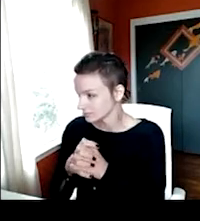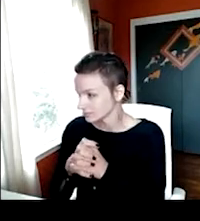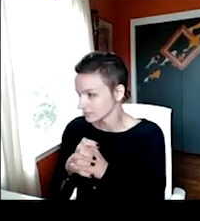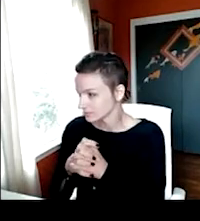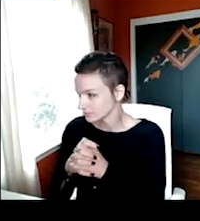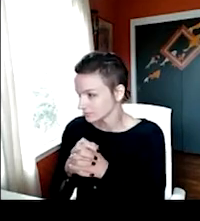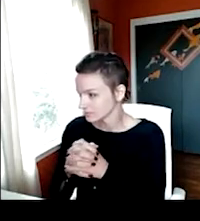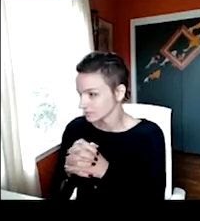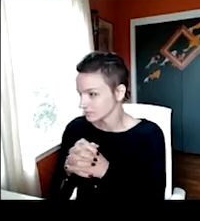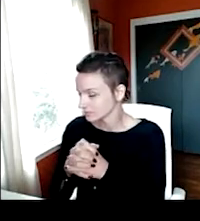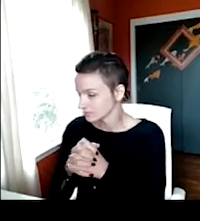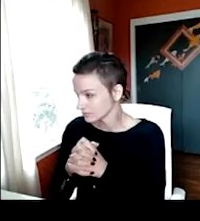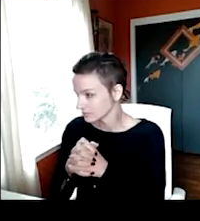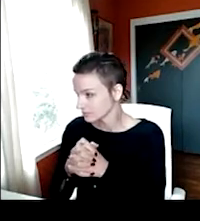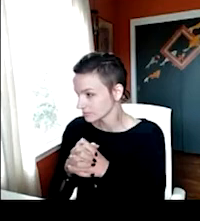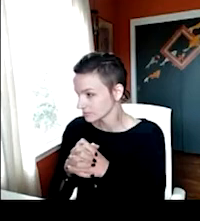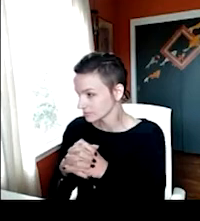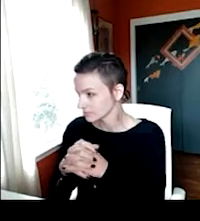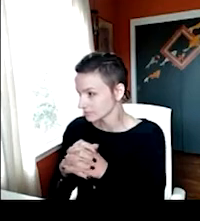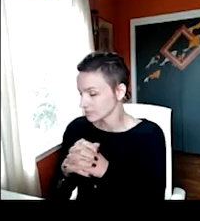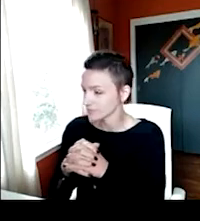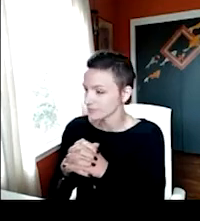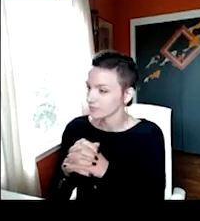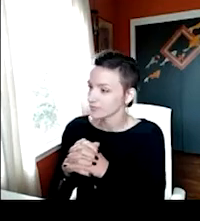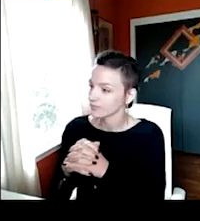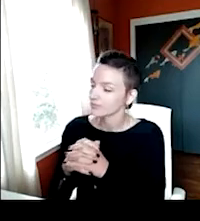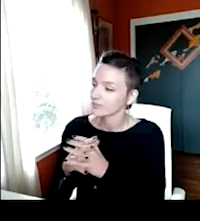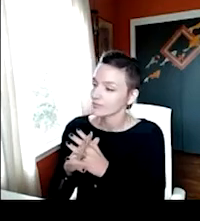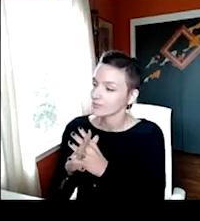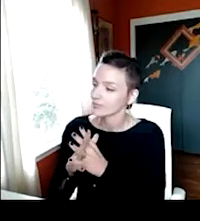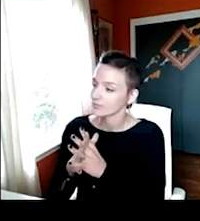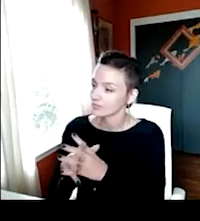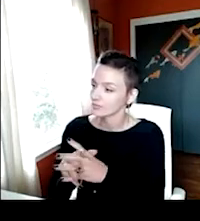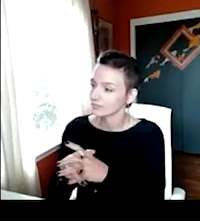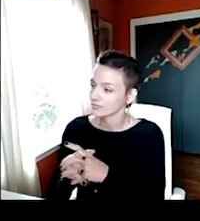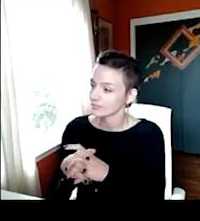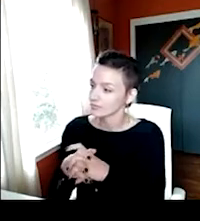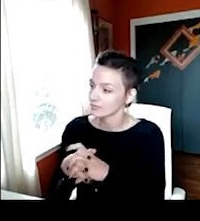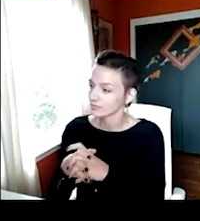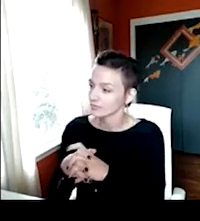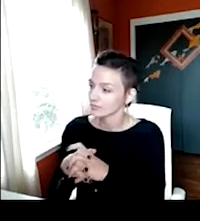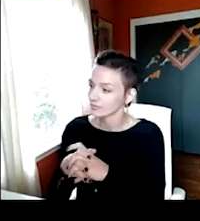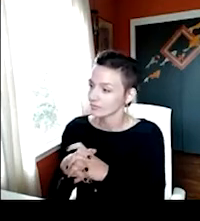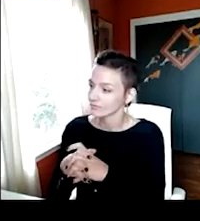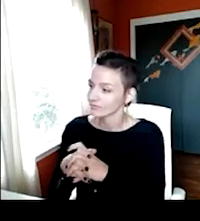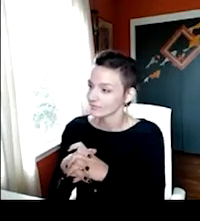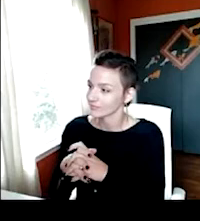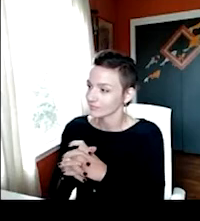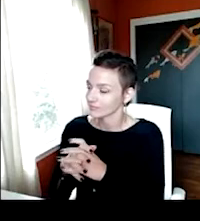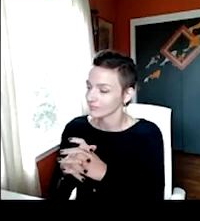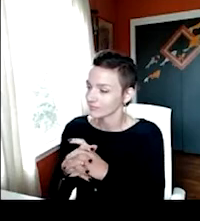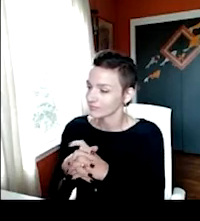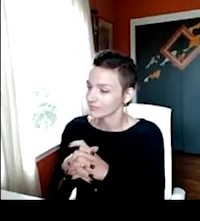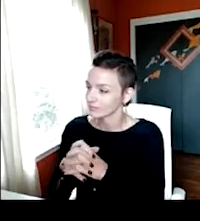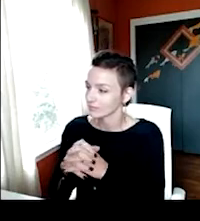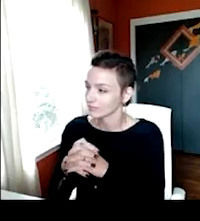of us actually face challenges doing summer camps? How many of us has to go back to the drawing board and rethink their strategies when you're doing summer